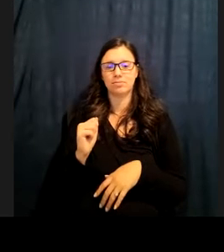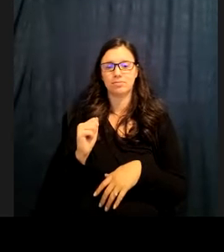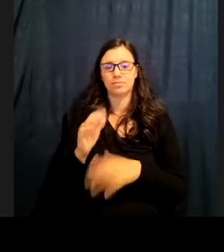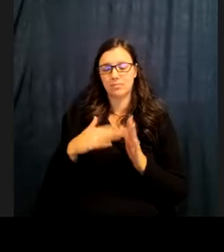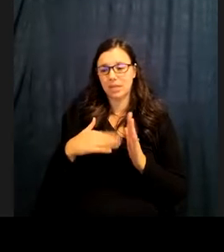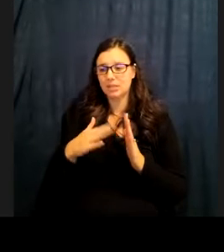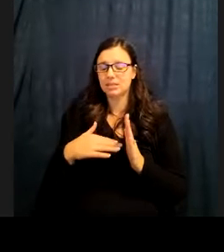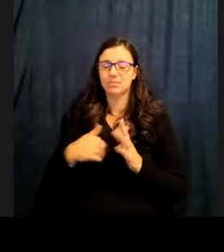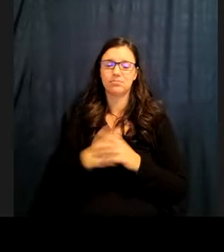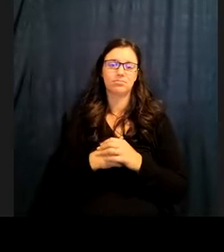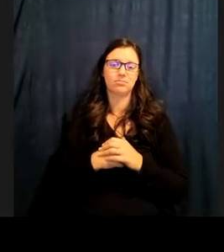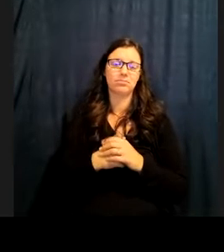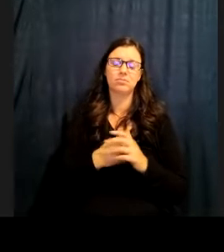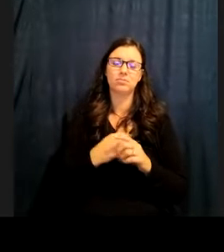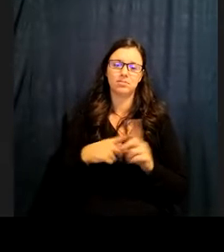painted, but